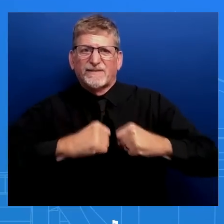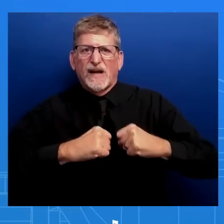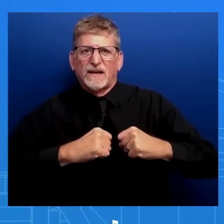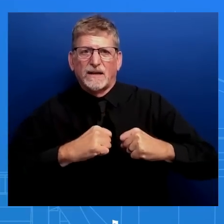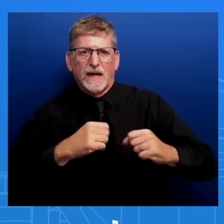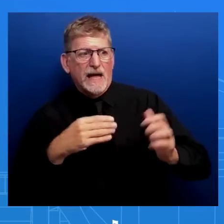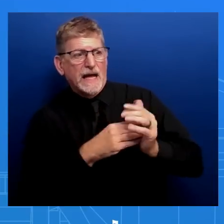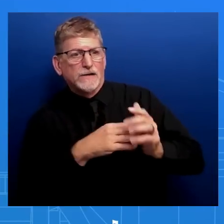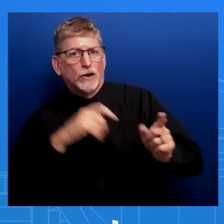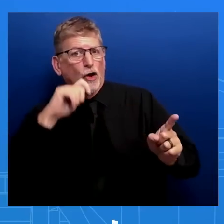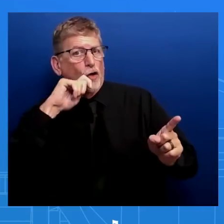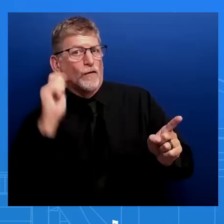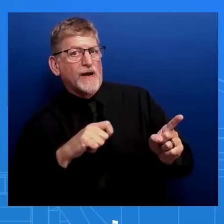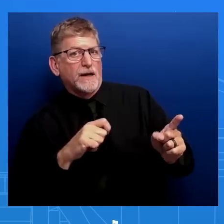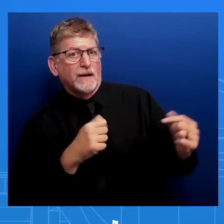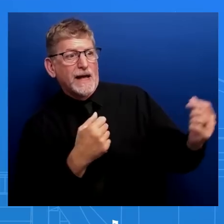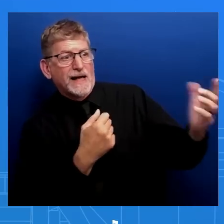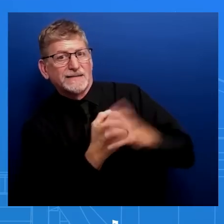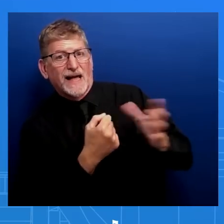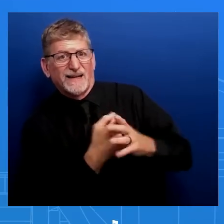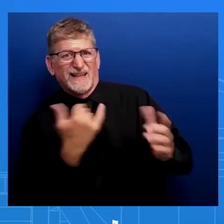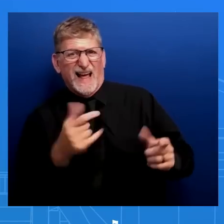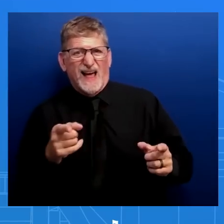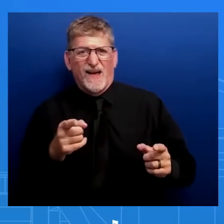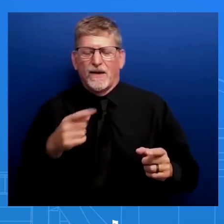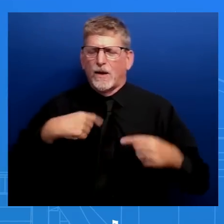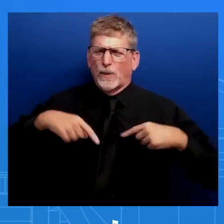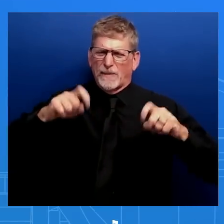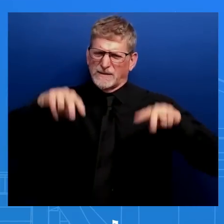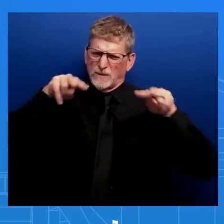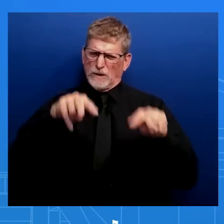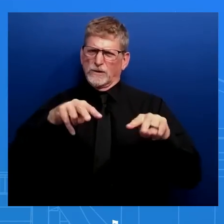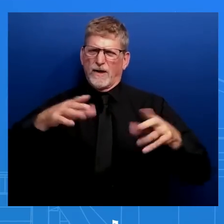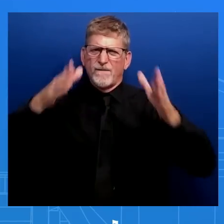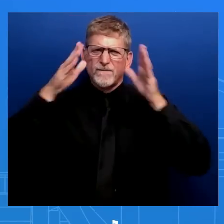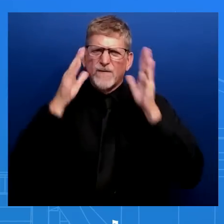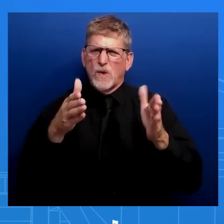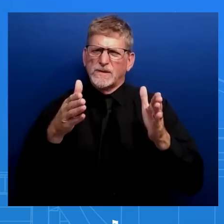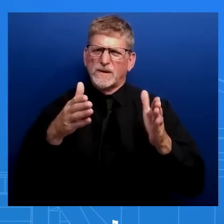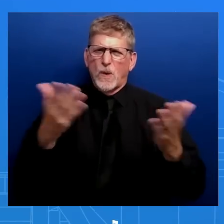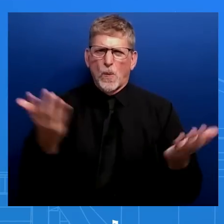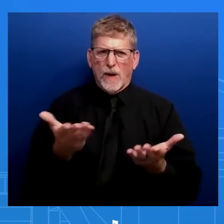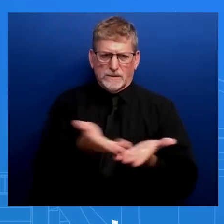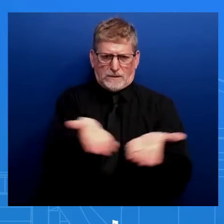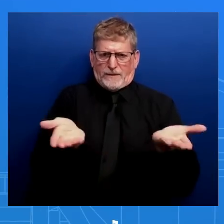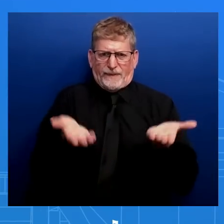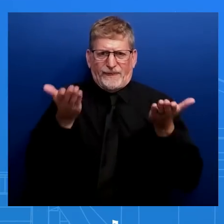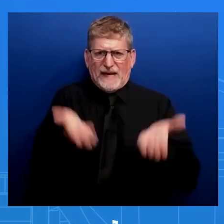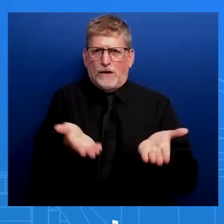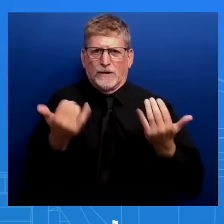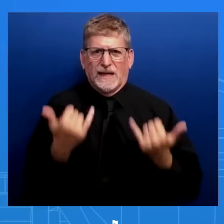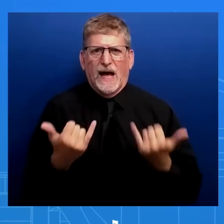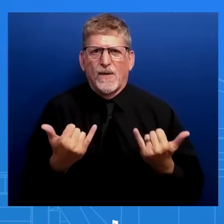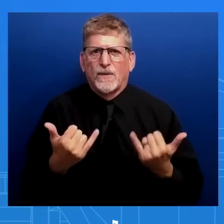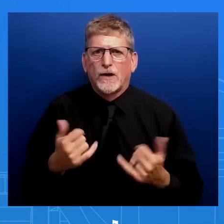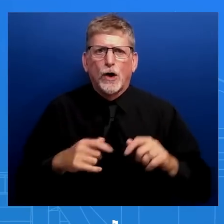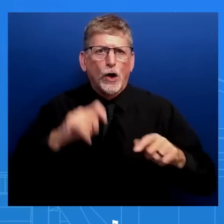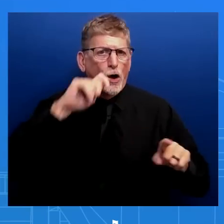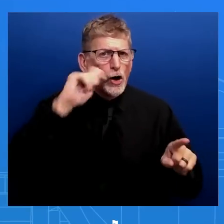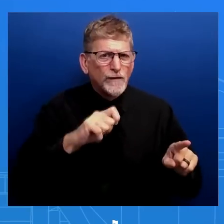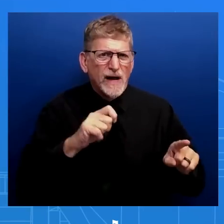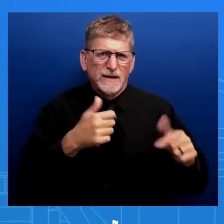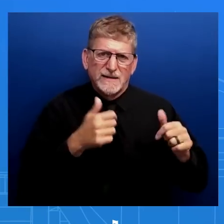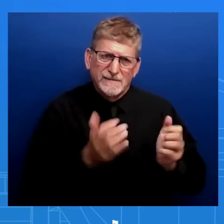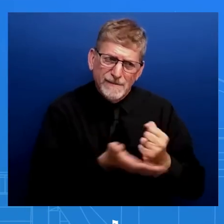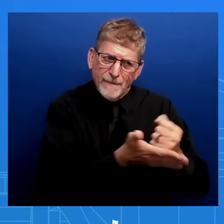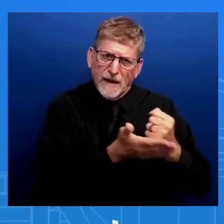stay focused on what really matters mostly in front of us, and that's helping Ukraine succeed on the battlefield, and that's what we're going to do. Whether there were